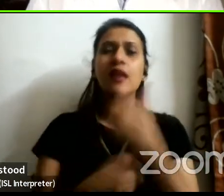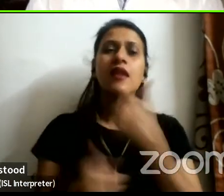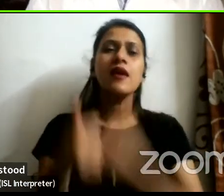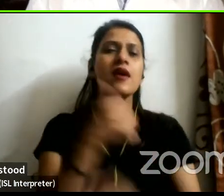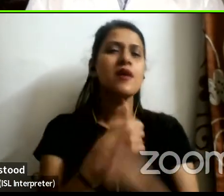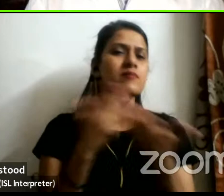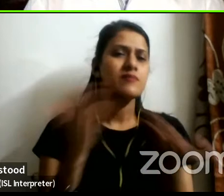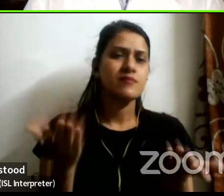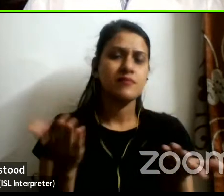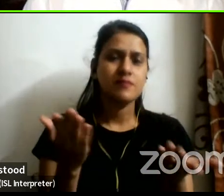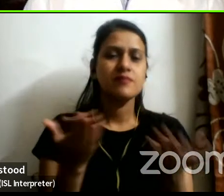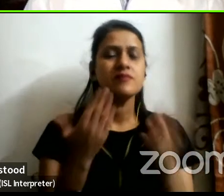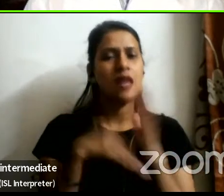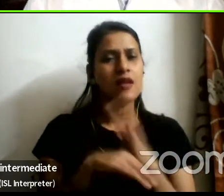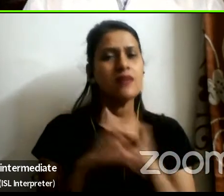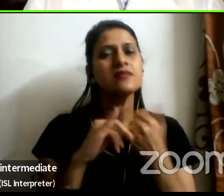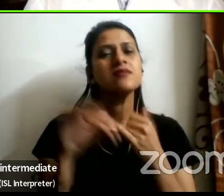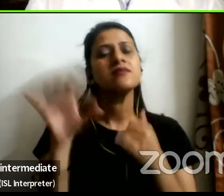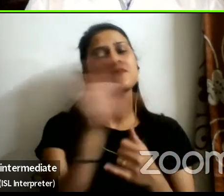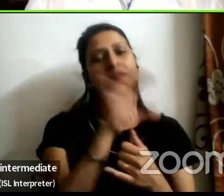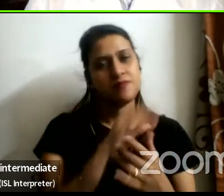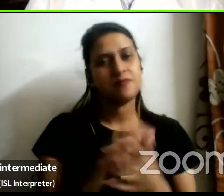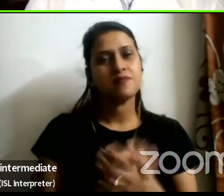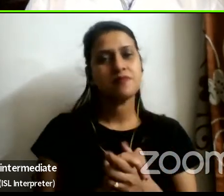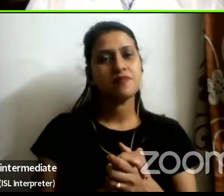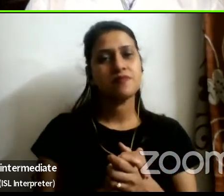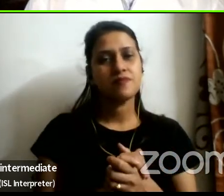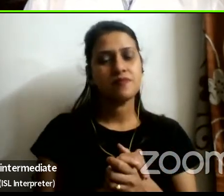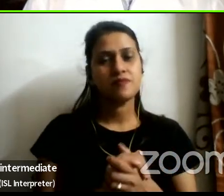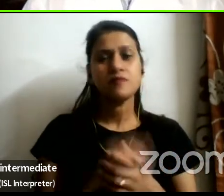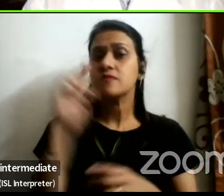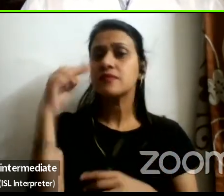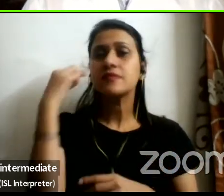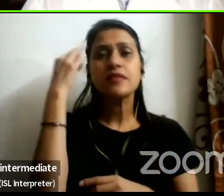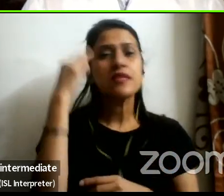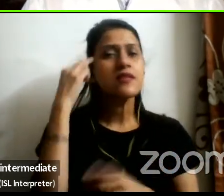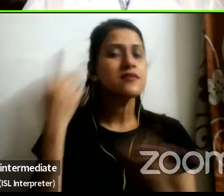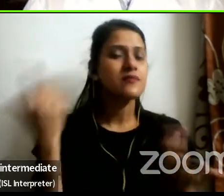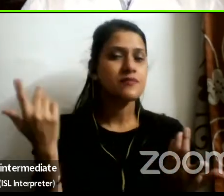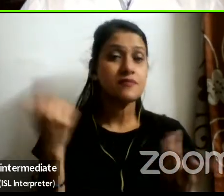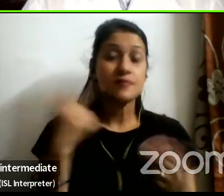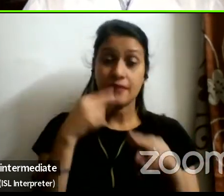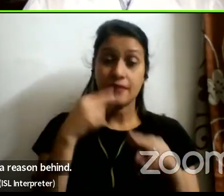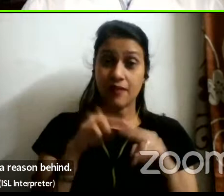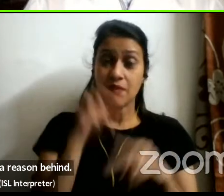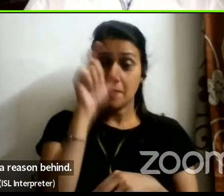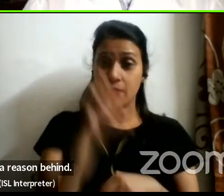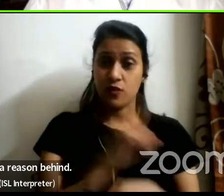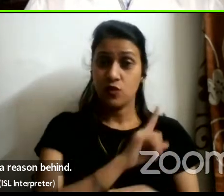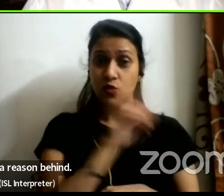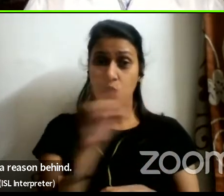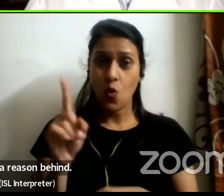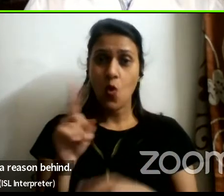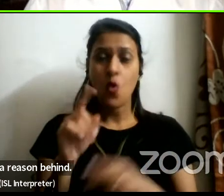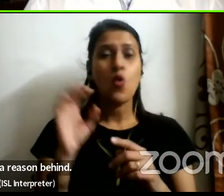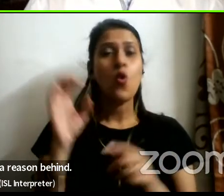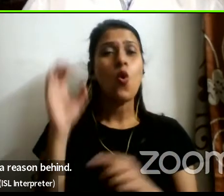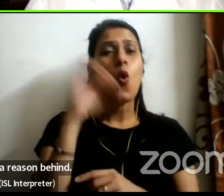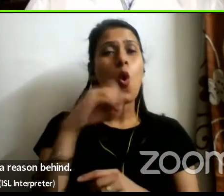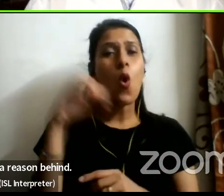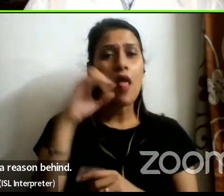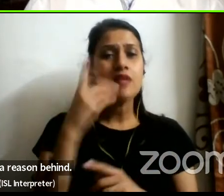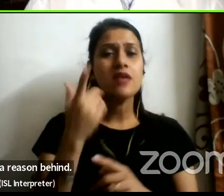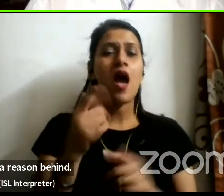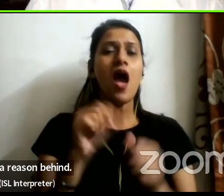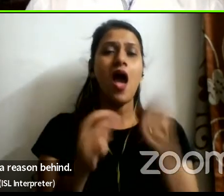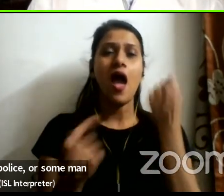including intermediate consumer. And therefore, one can see a reason behind it. But if somebody goes to maybe Odisha and Assam and says, you must